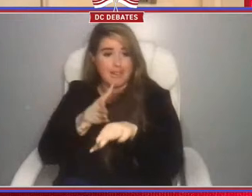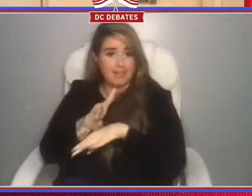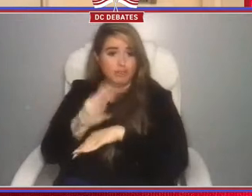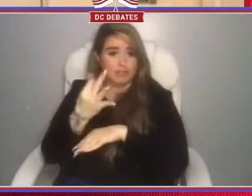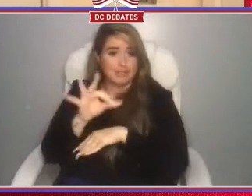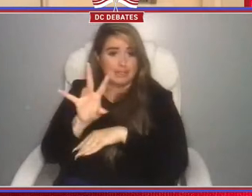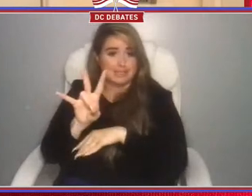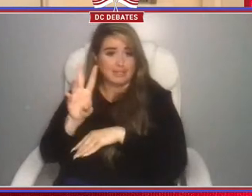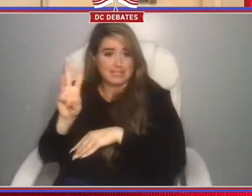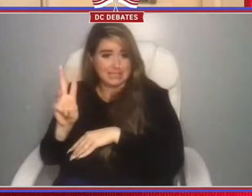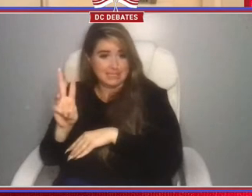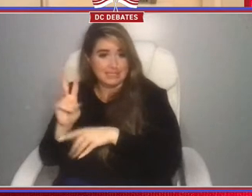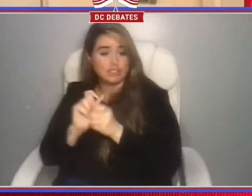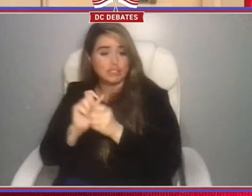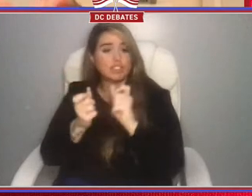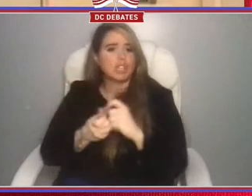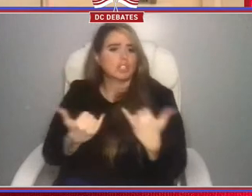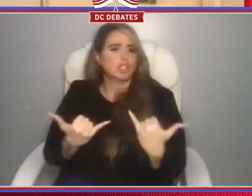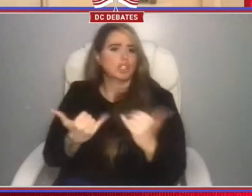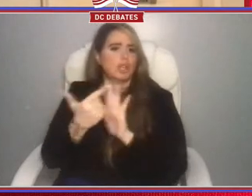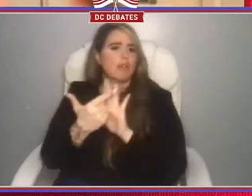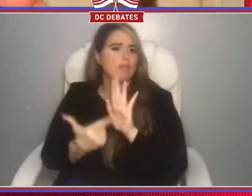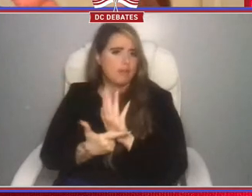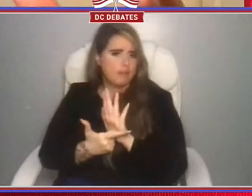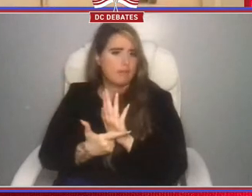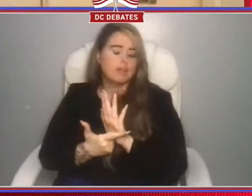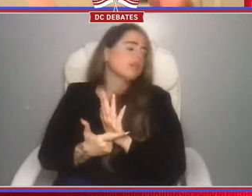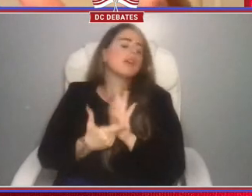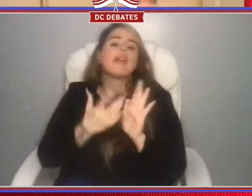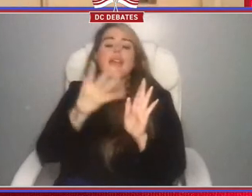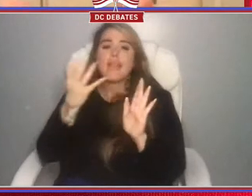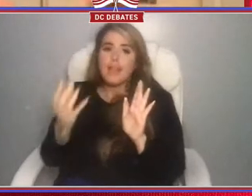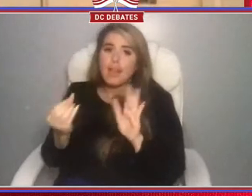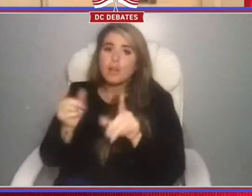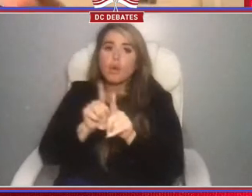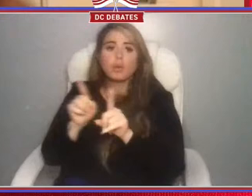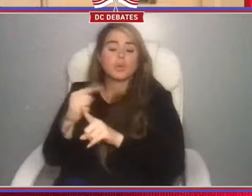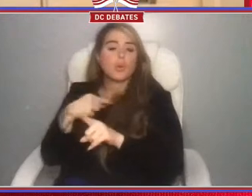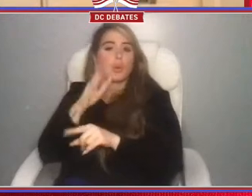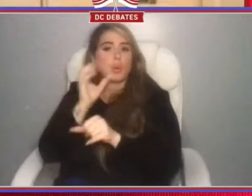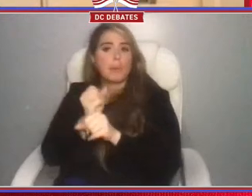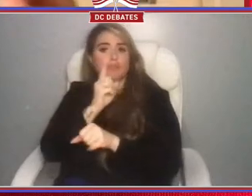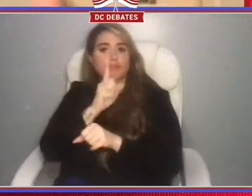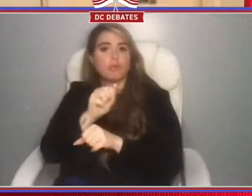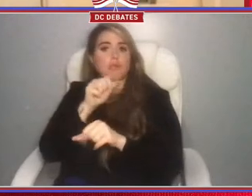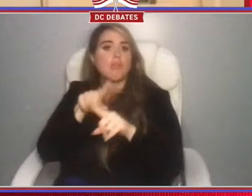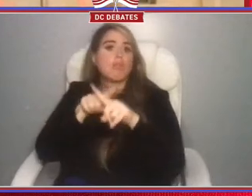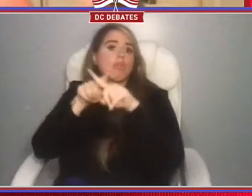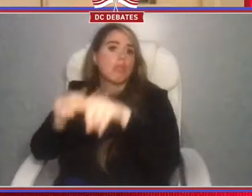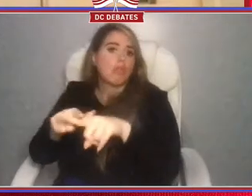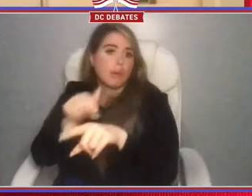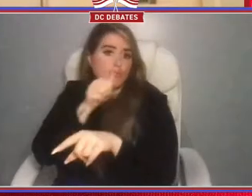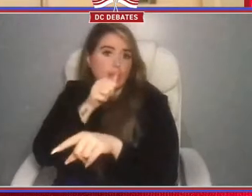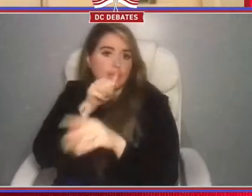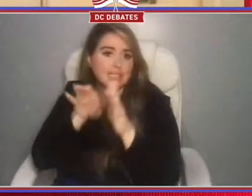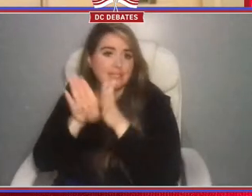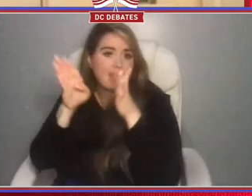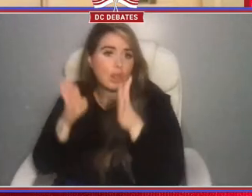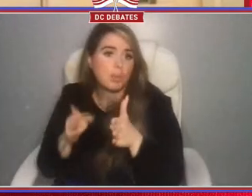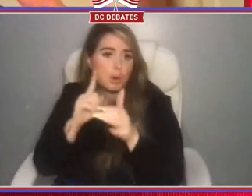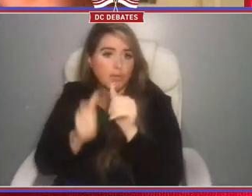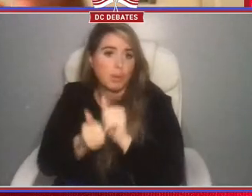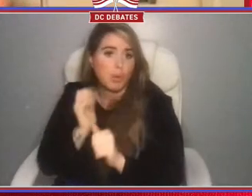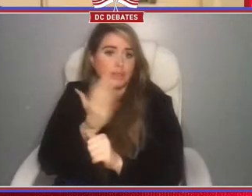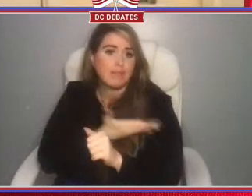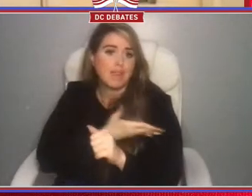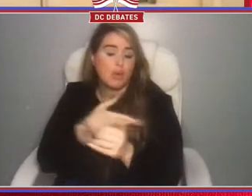changing the existing law. And we will also make sure that we stop relying on private developers for the bulk of our affordable